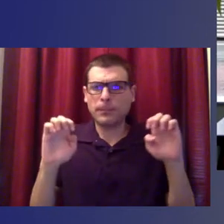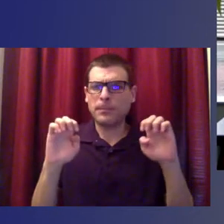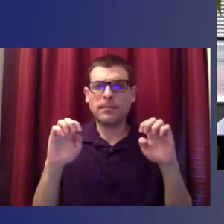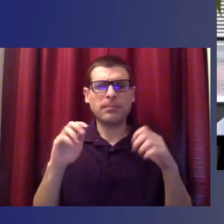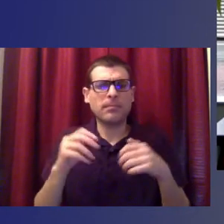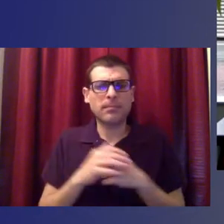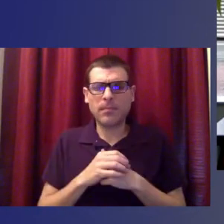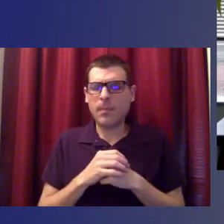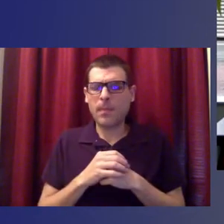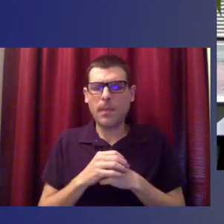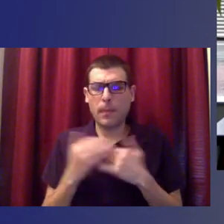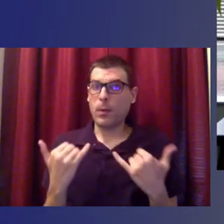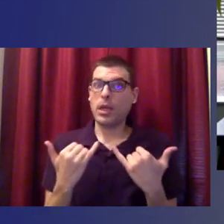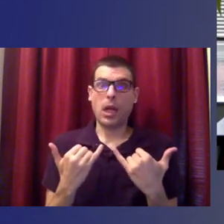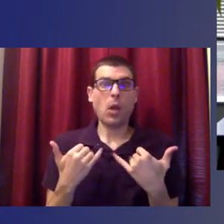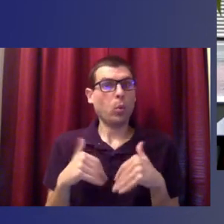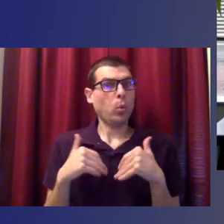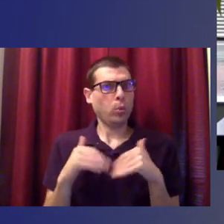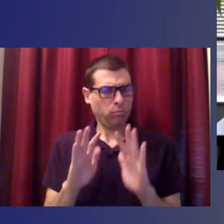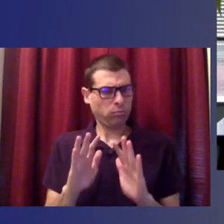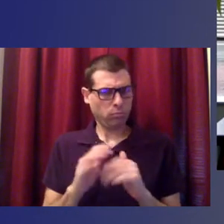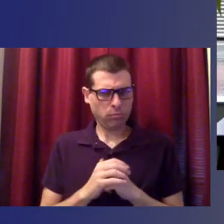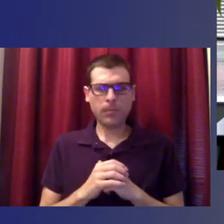especially at this moment in time,